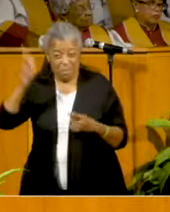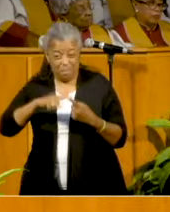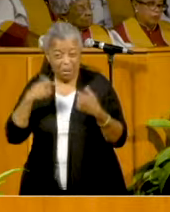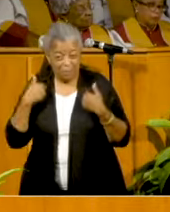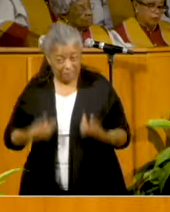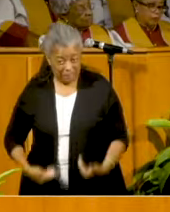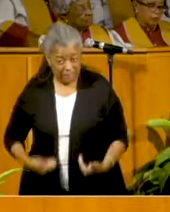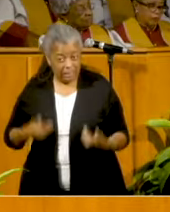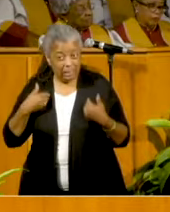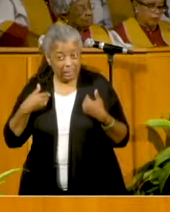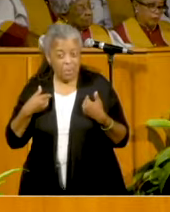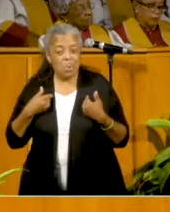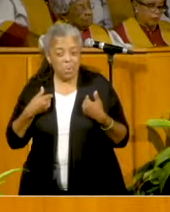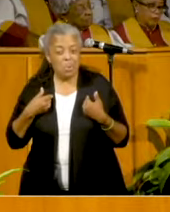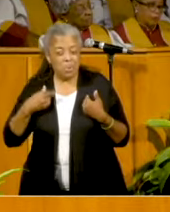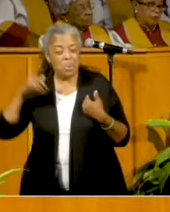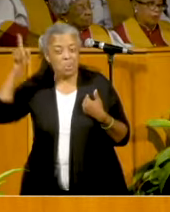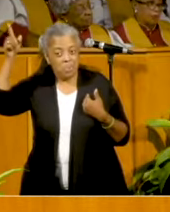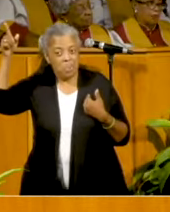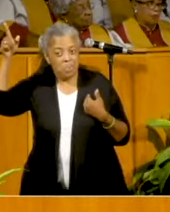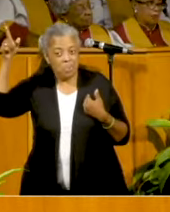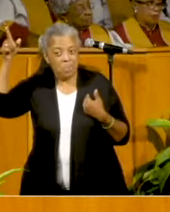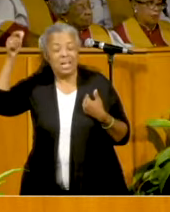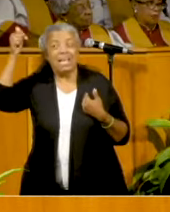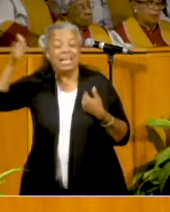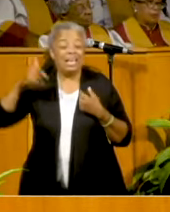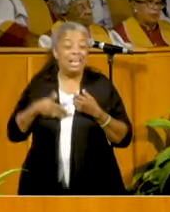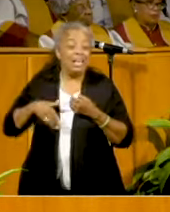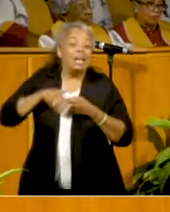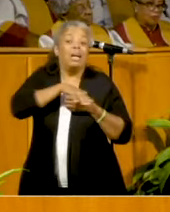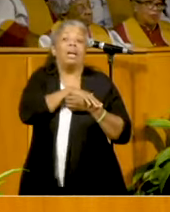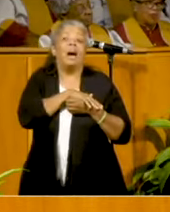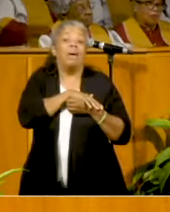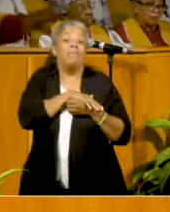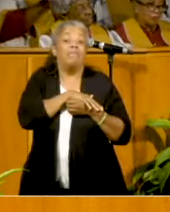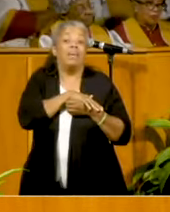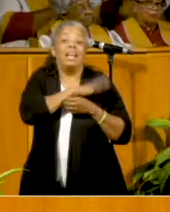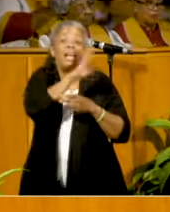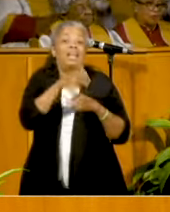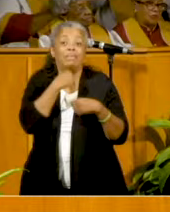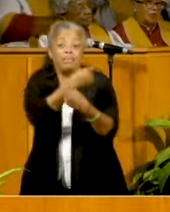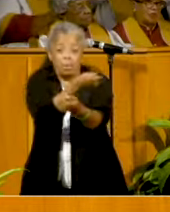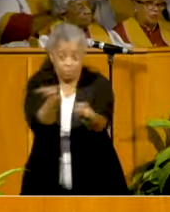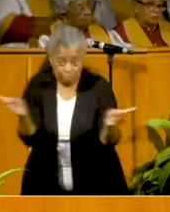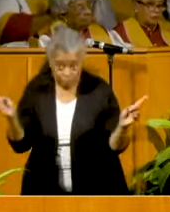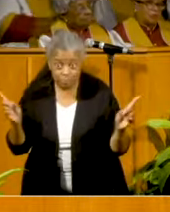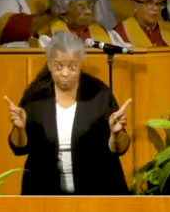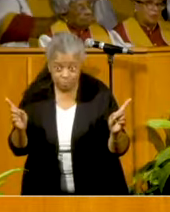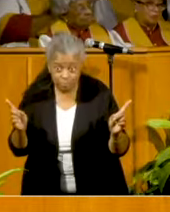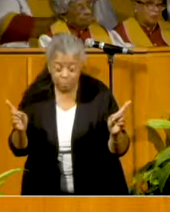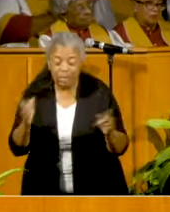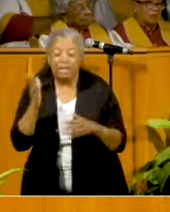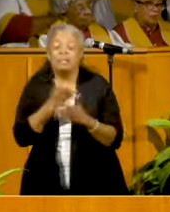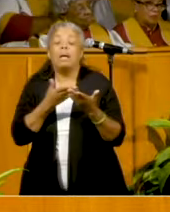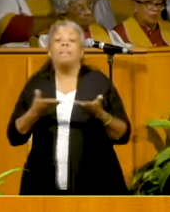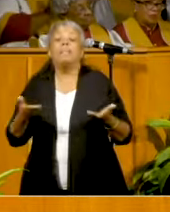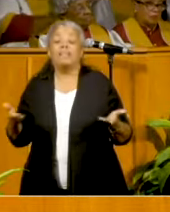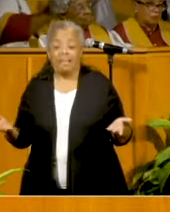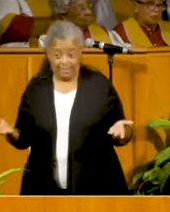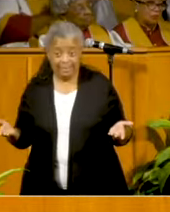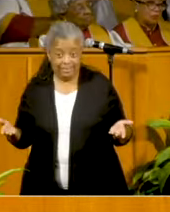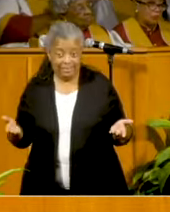me that God covered and never told you. There's some